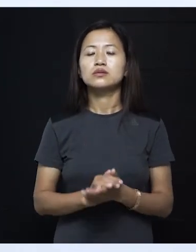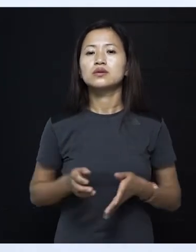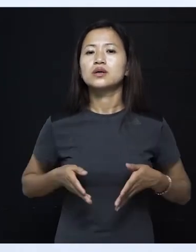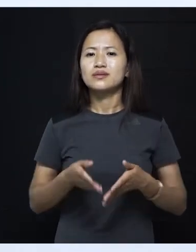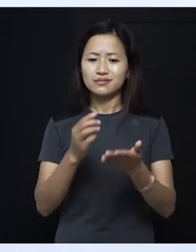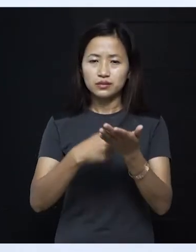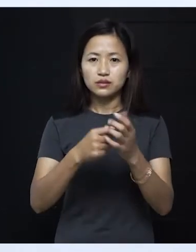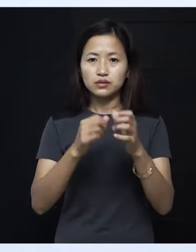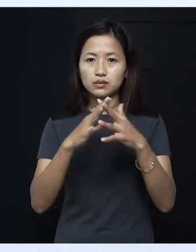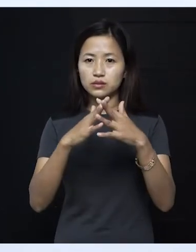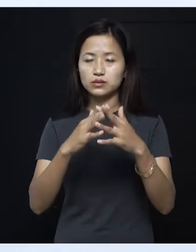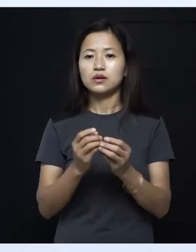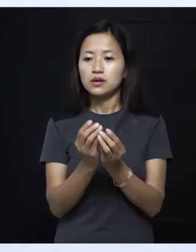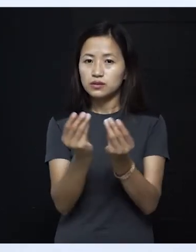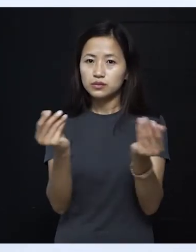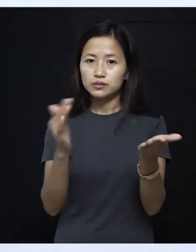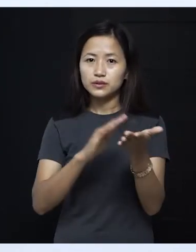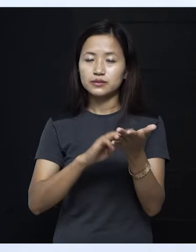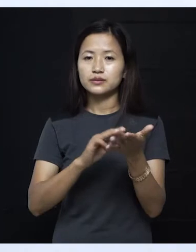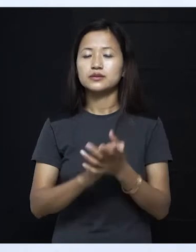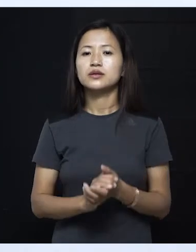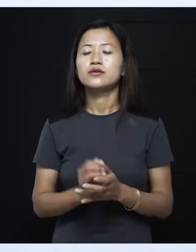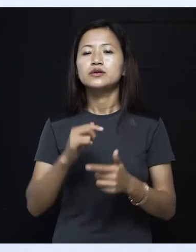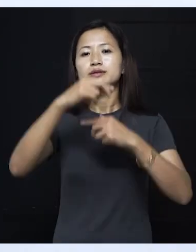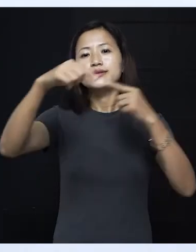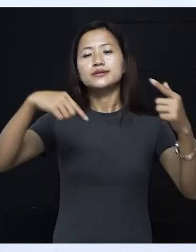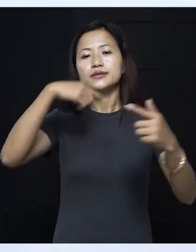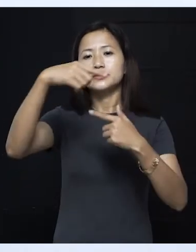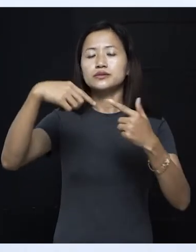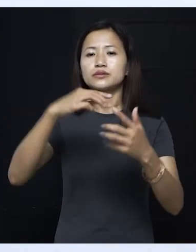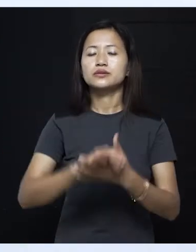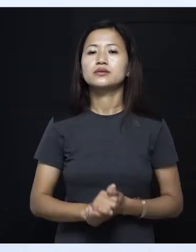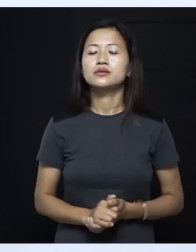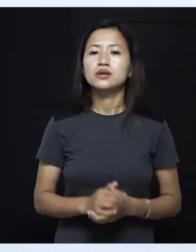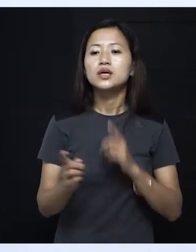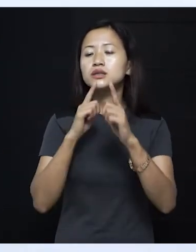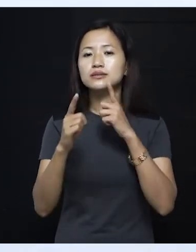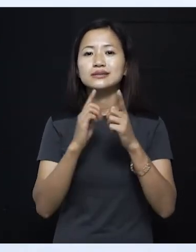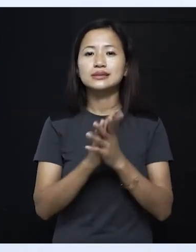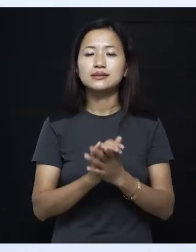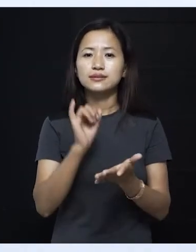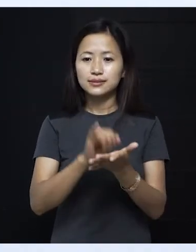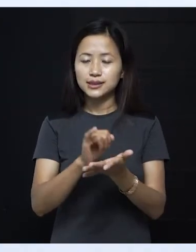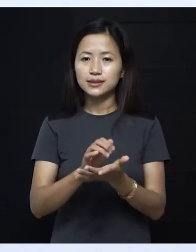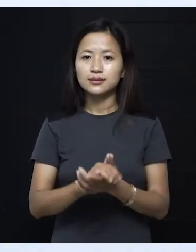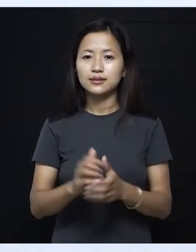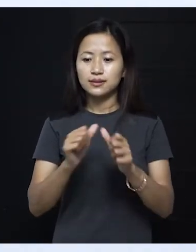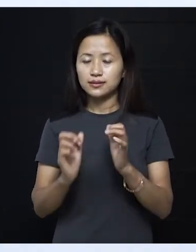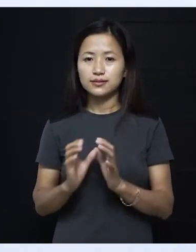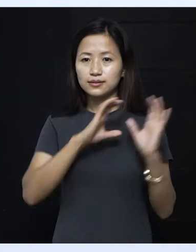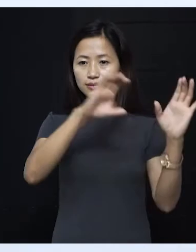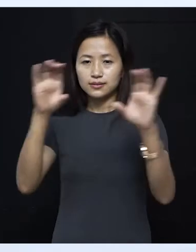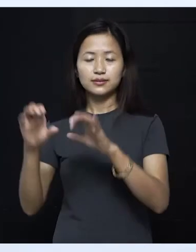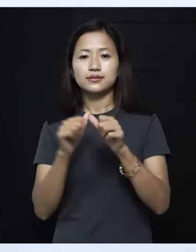raw materials, okay? Raw materials for the industries. Then we have also discussed that regarding agriculture,